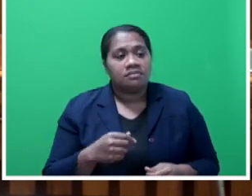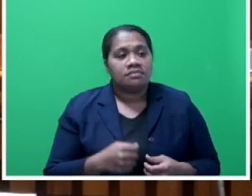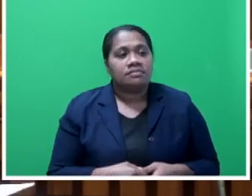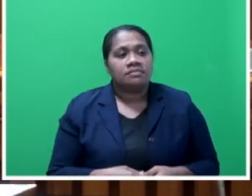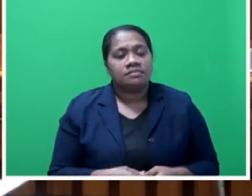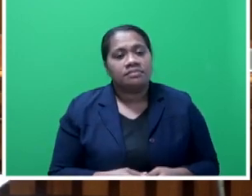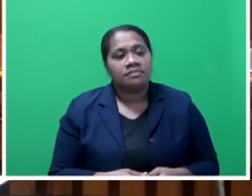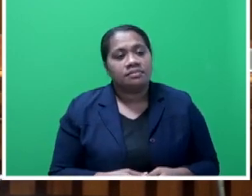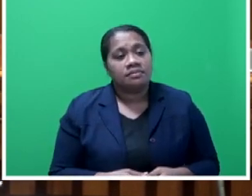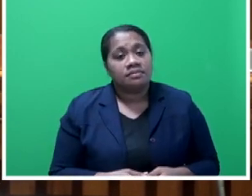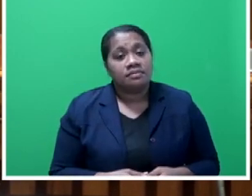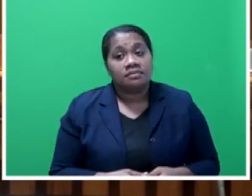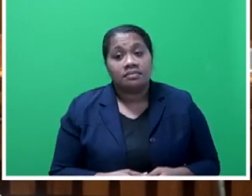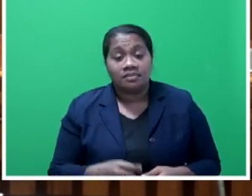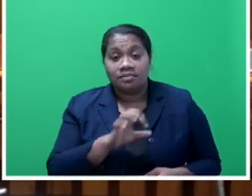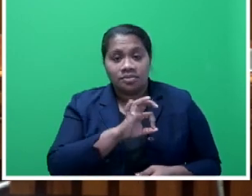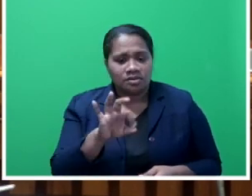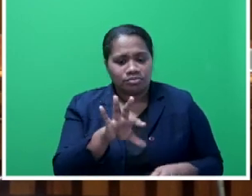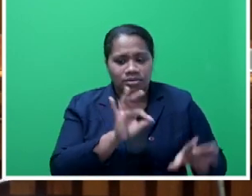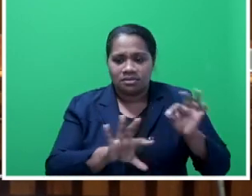anywhere. Fiji Airways,